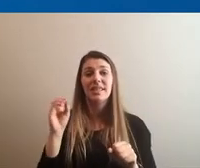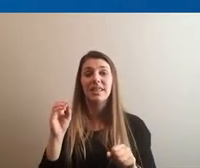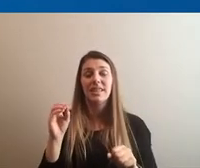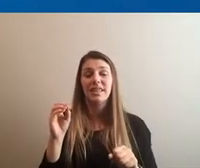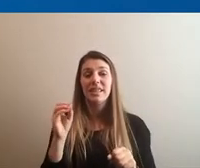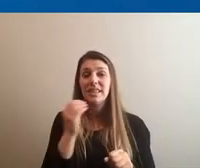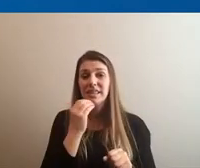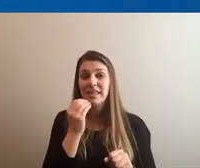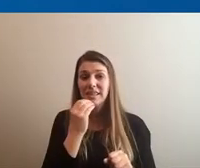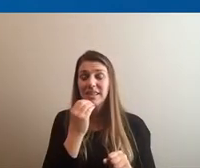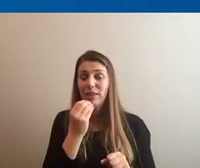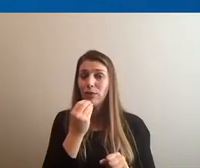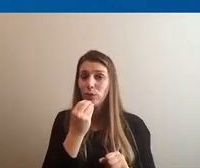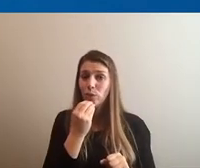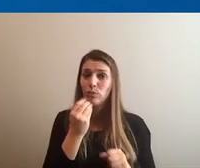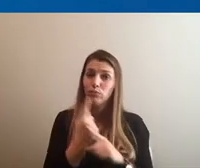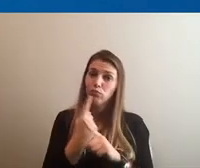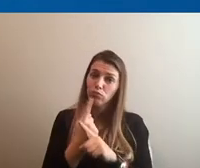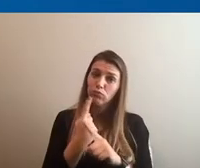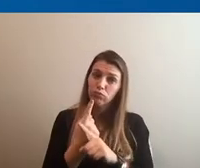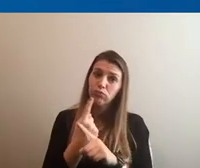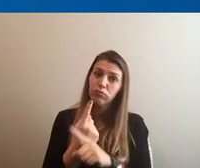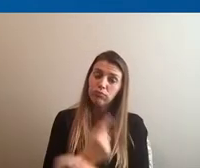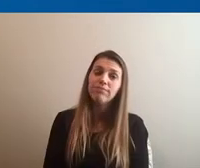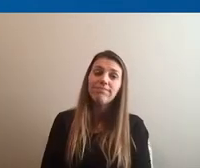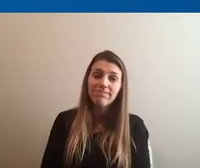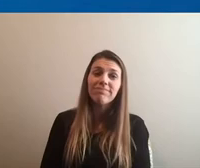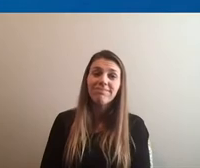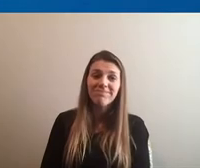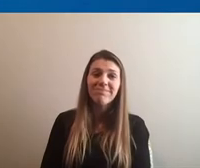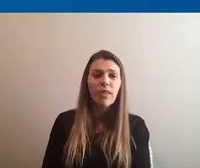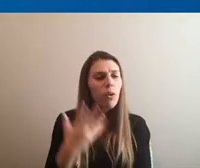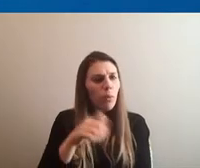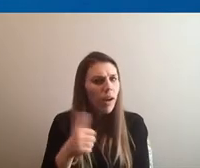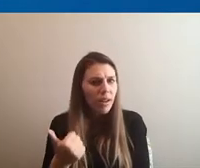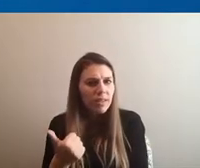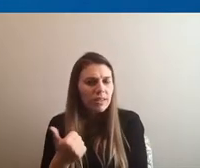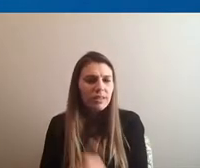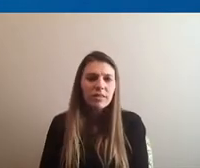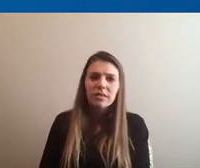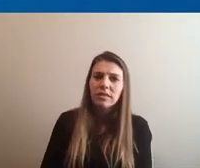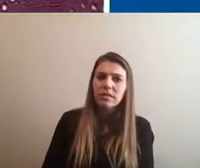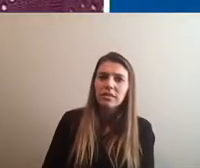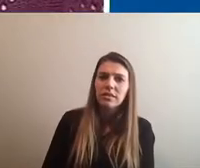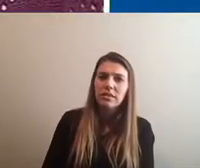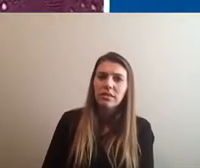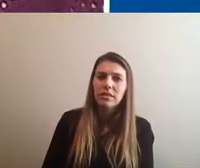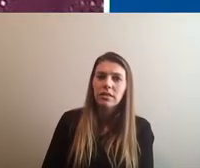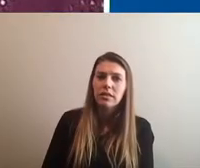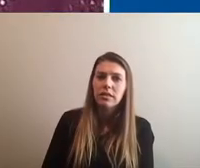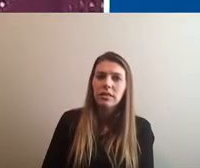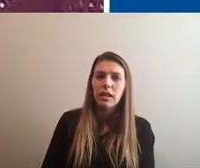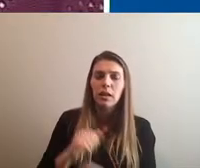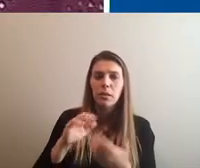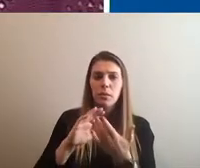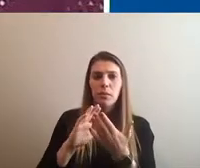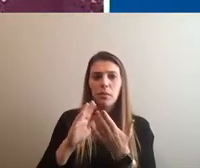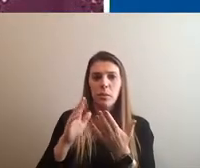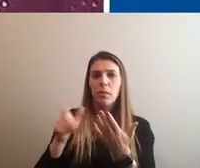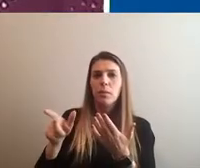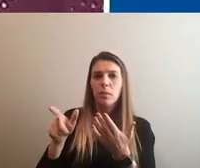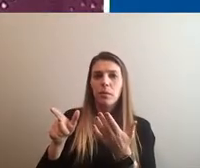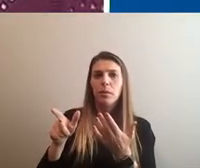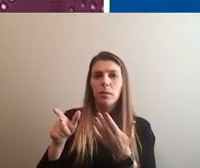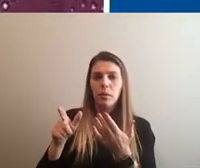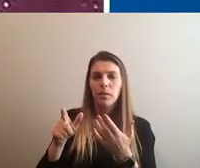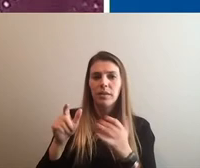I ate some food, come back food, I ate, and that's it. Yeah. And what else? I ate big hamburgers, I think. Big giant hamburgers. Got rid of them. Got rid of